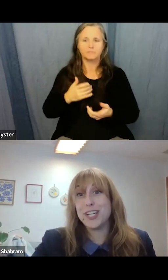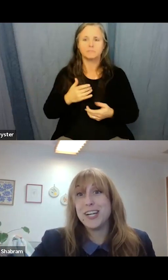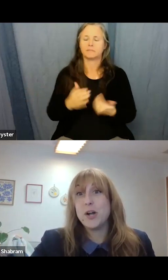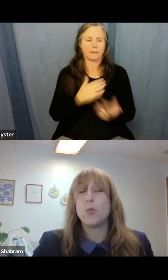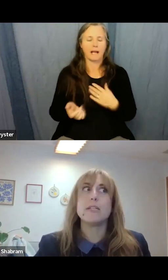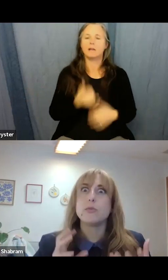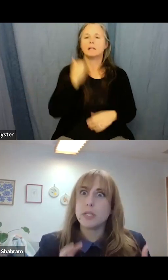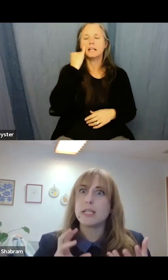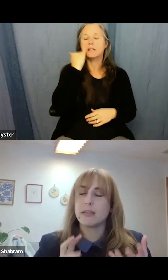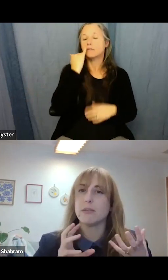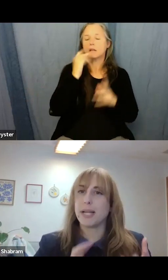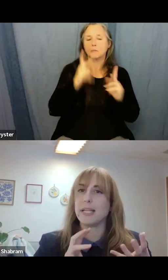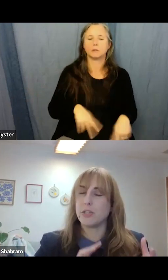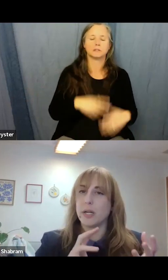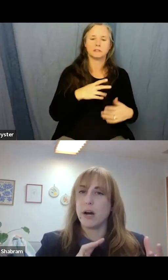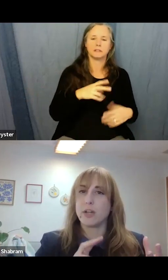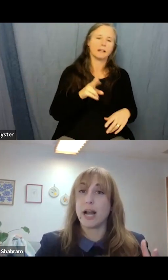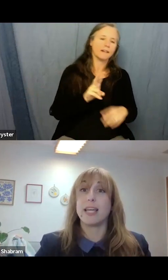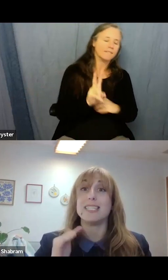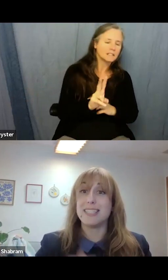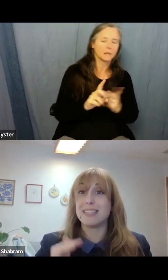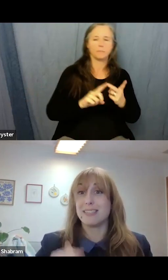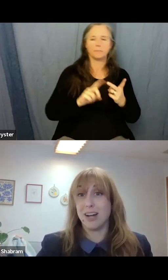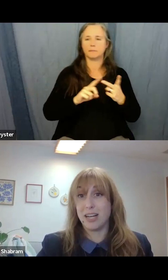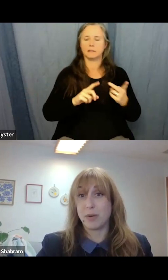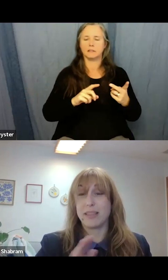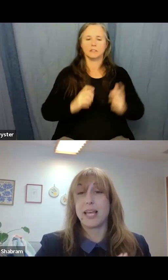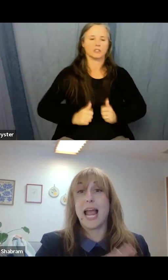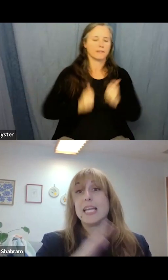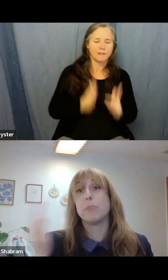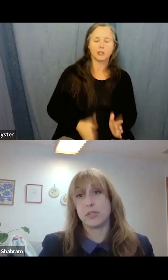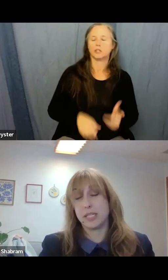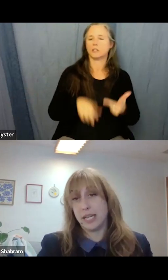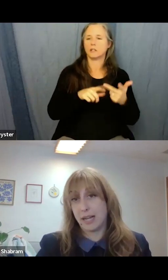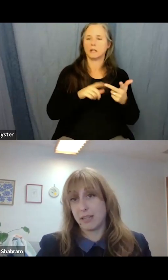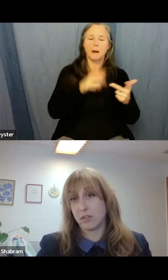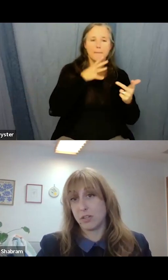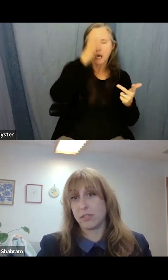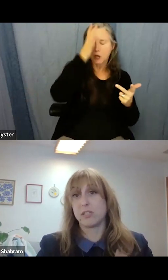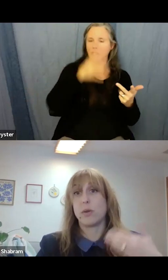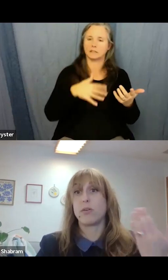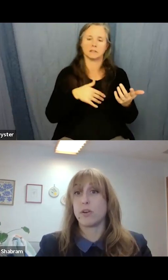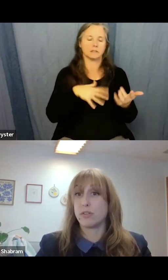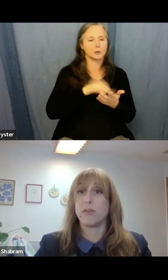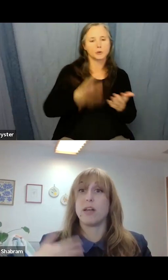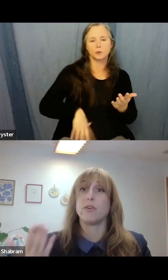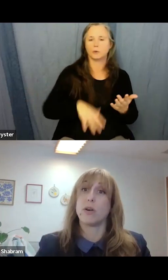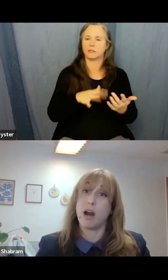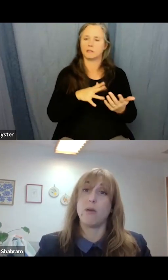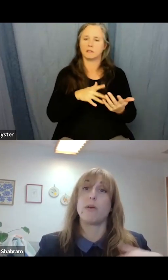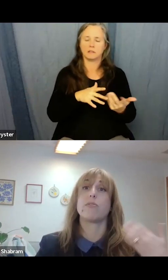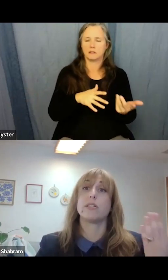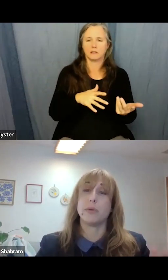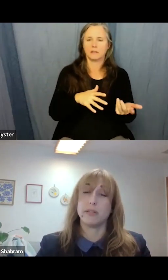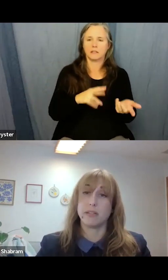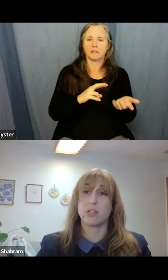disclosure? We had to really clearly write into our contract that it does not, right? That any person can access our services, whether they're a survivor or